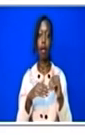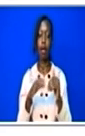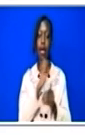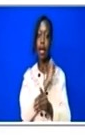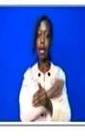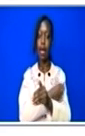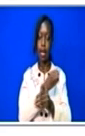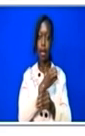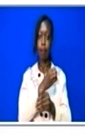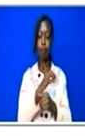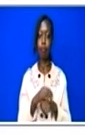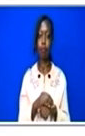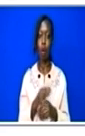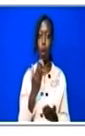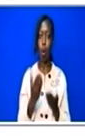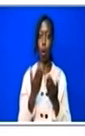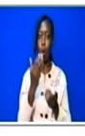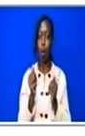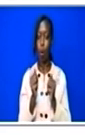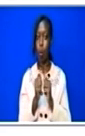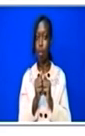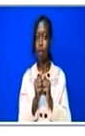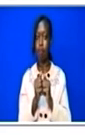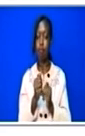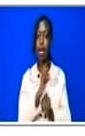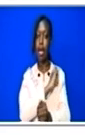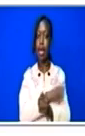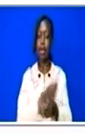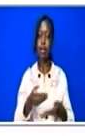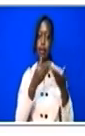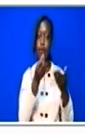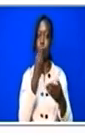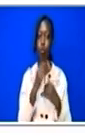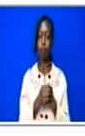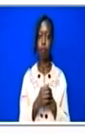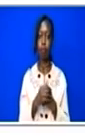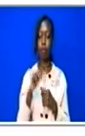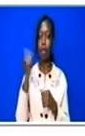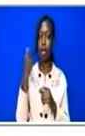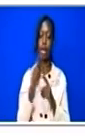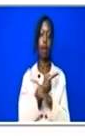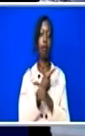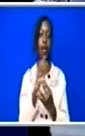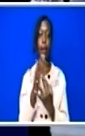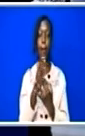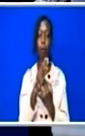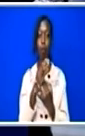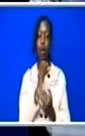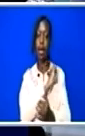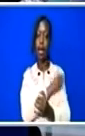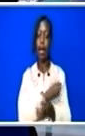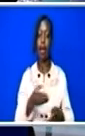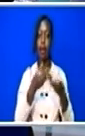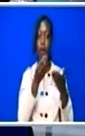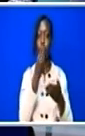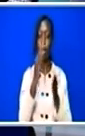energy as compared to carbohydrates. Oh, that's another distinguishing factor between carbohydrates and lipids. Yes.